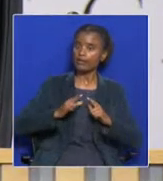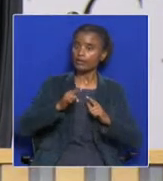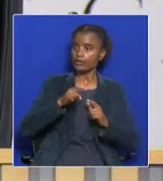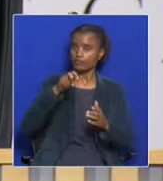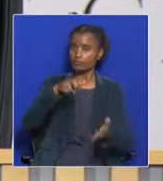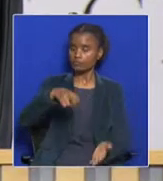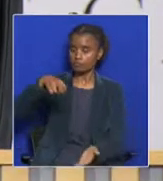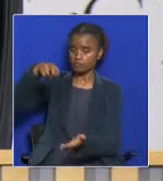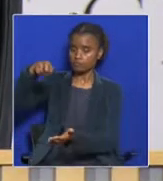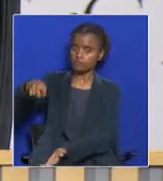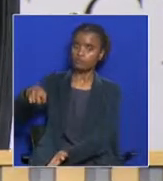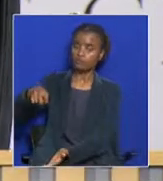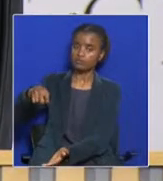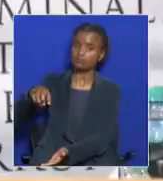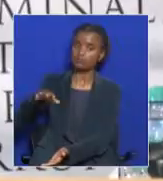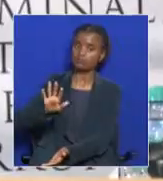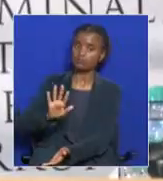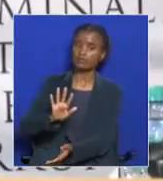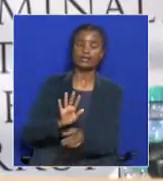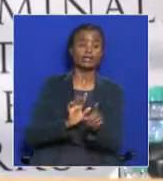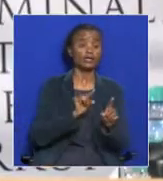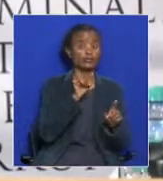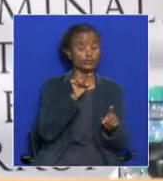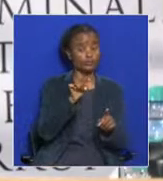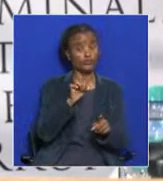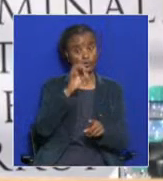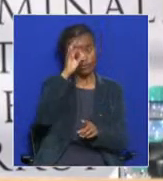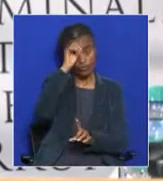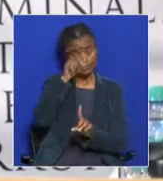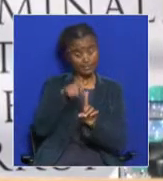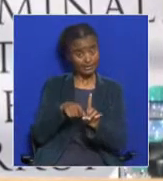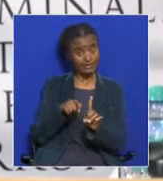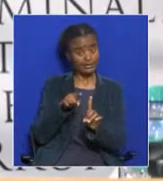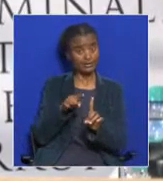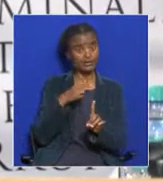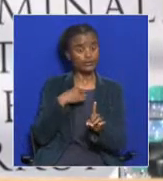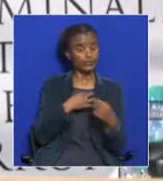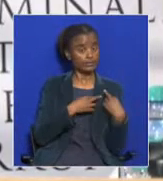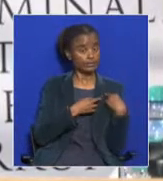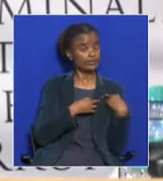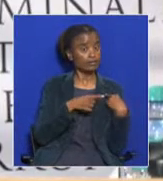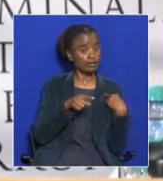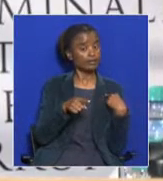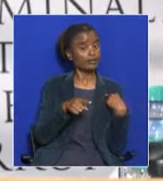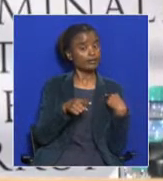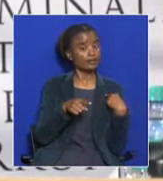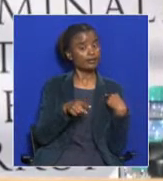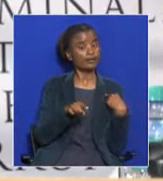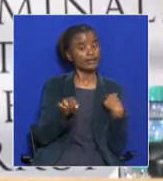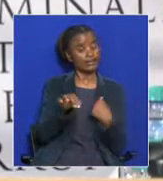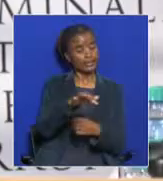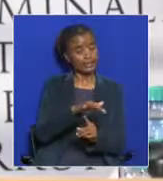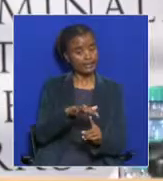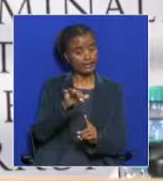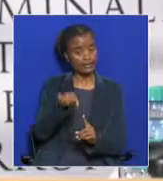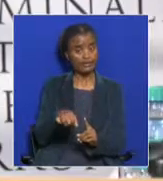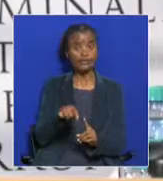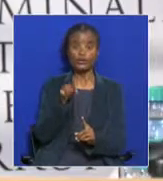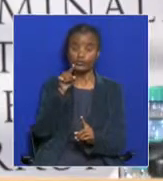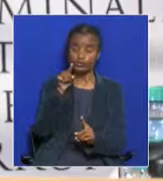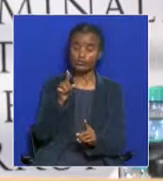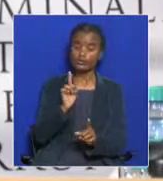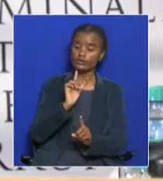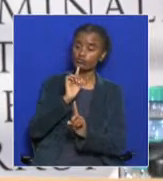officer. Let me just finish. You are the police officer in charge. You are the one who is instructing that that container be availed to